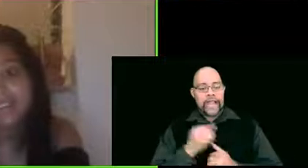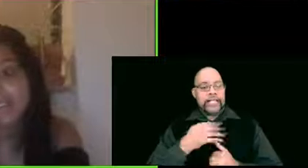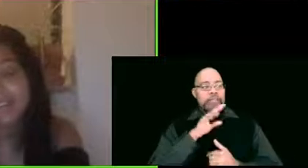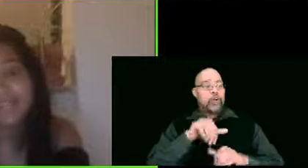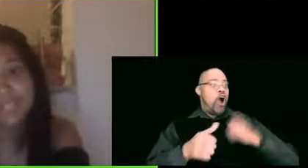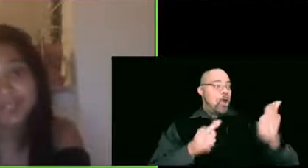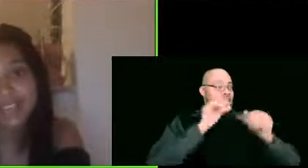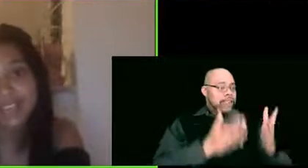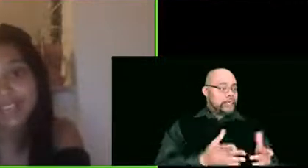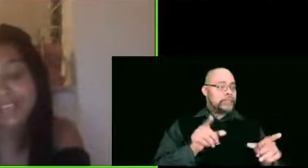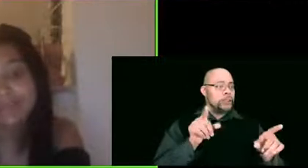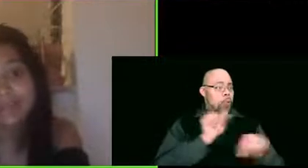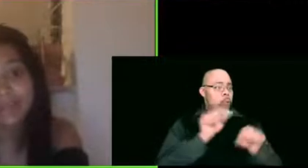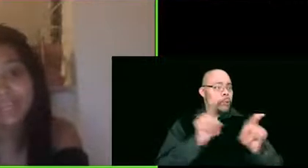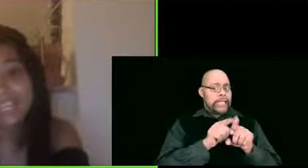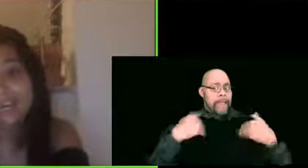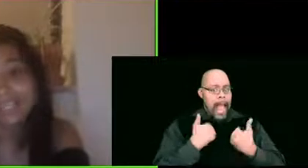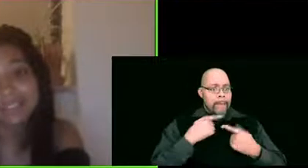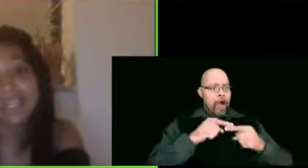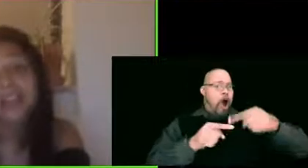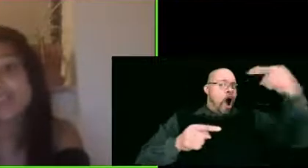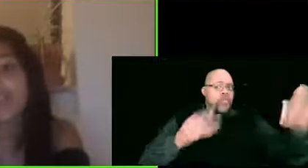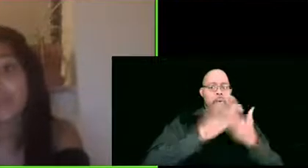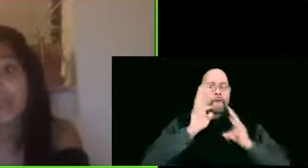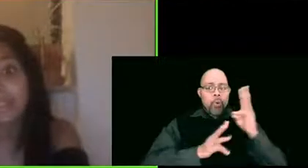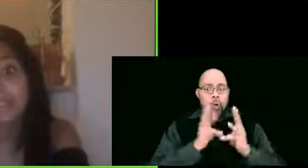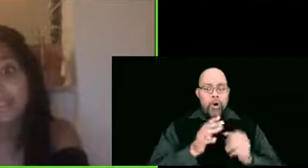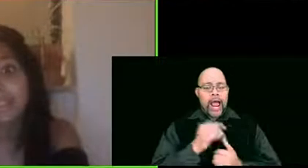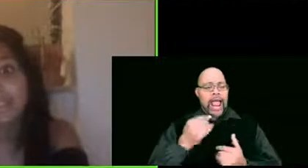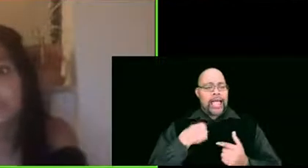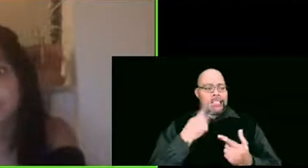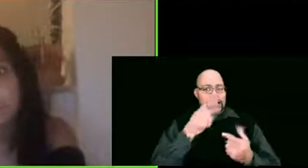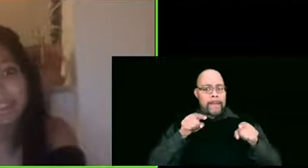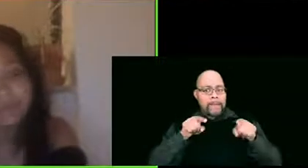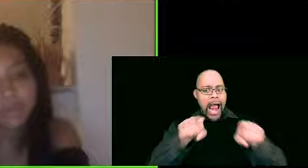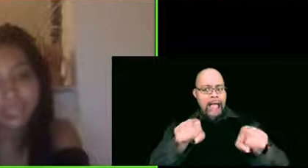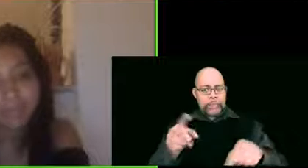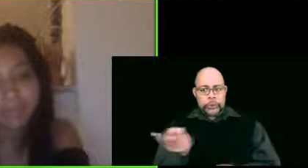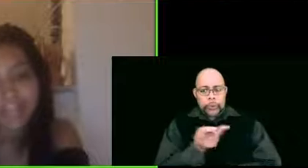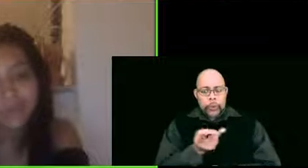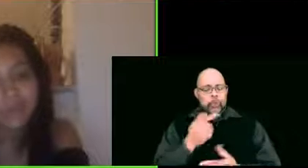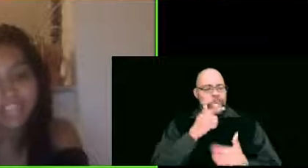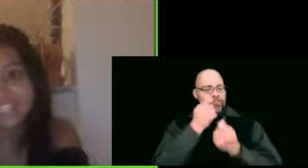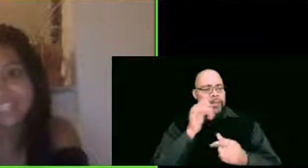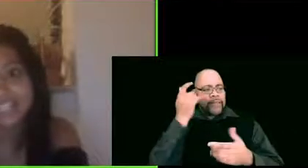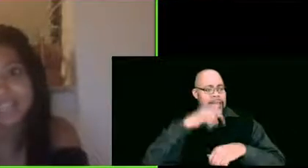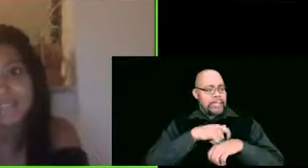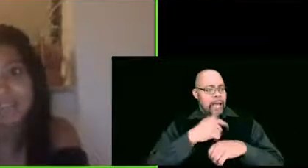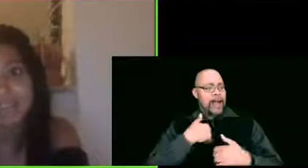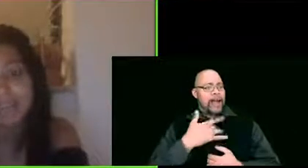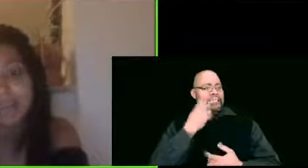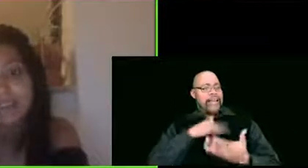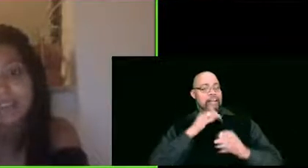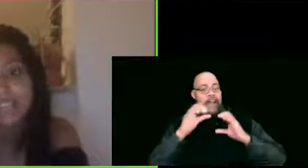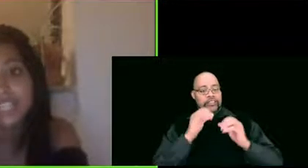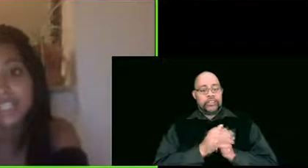species. And then I'll speak to another scientist who maybe works on the same species on the other side of the world, and draw parallels between them. And it's quite interesting because at times I